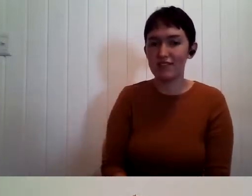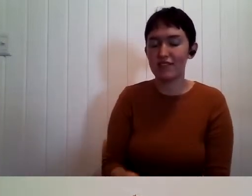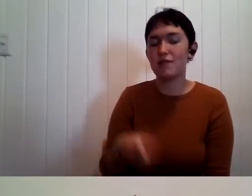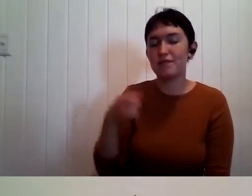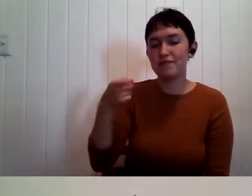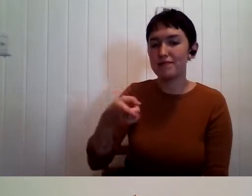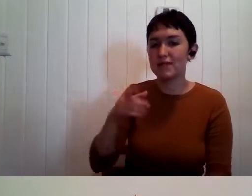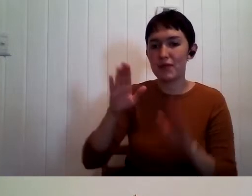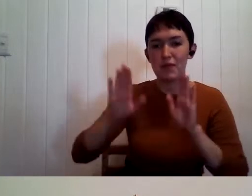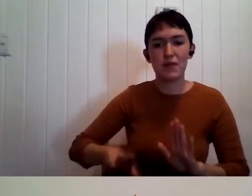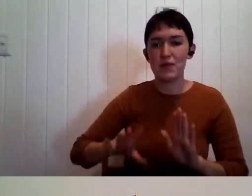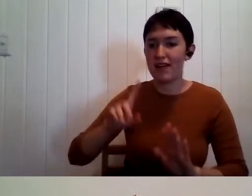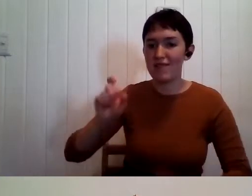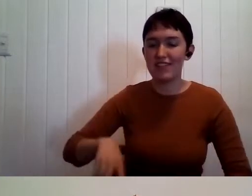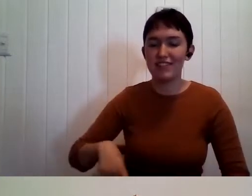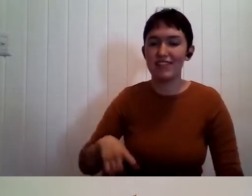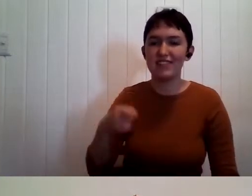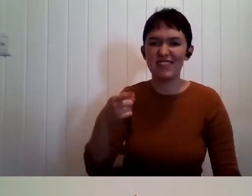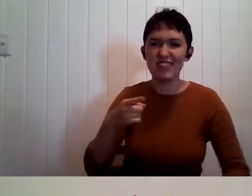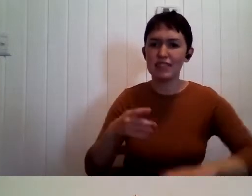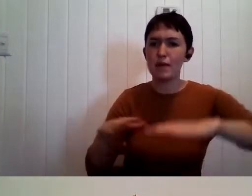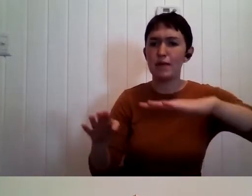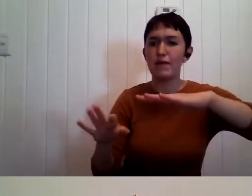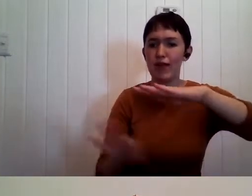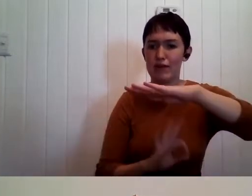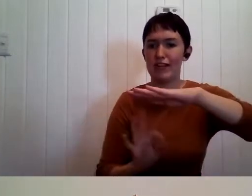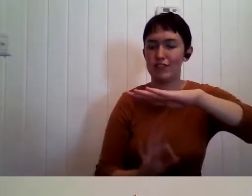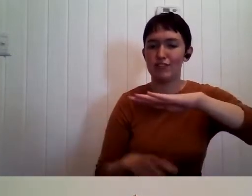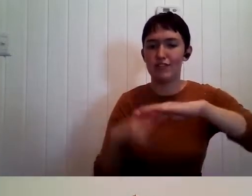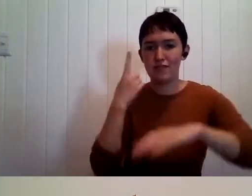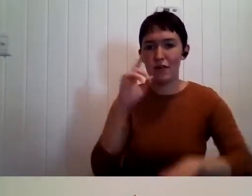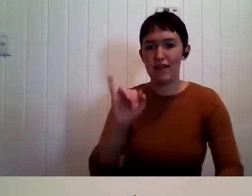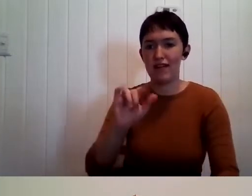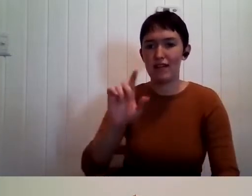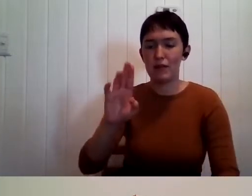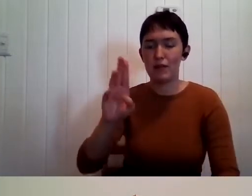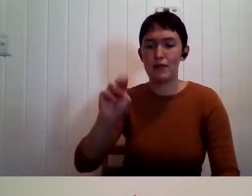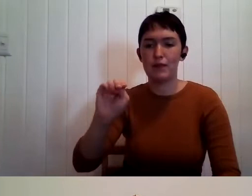This is like very foundational to Illumina. How do you read DNA?